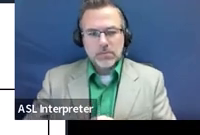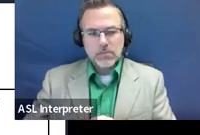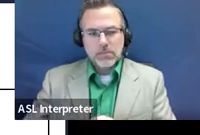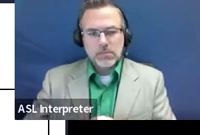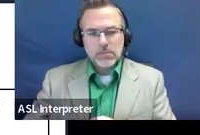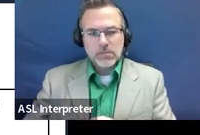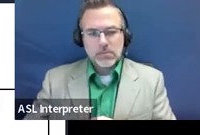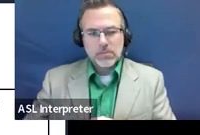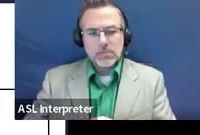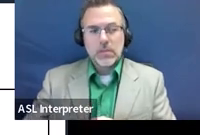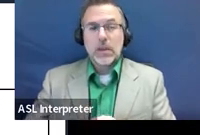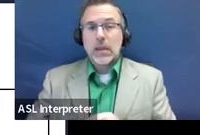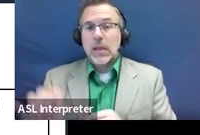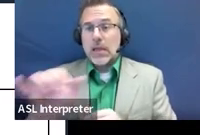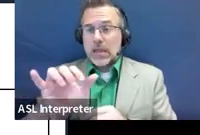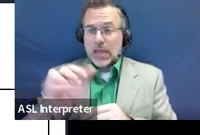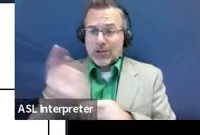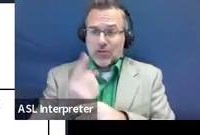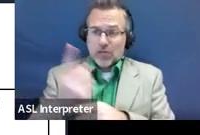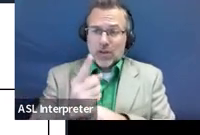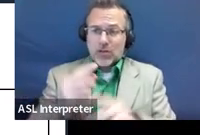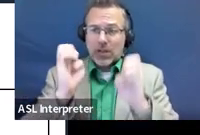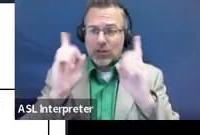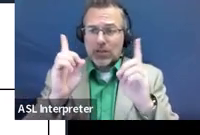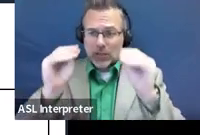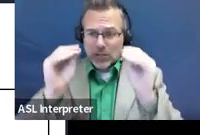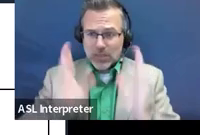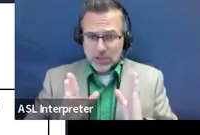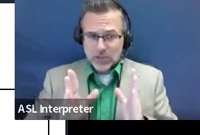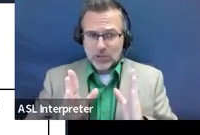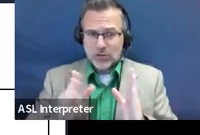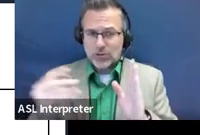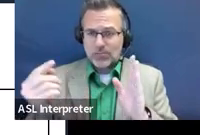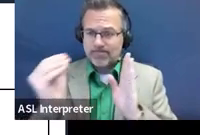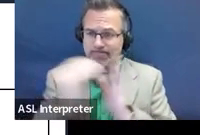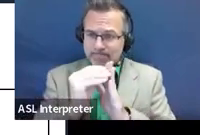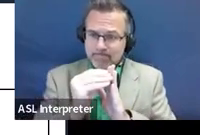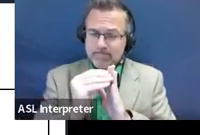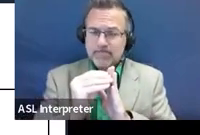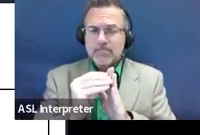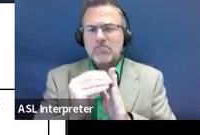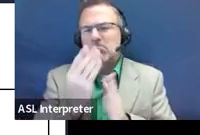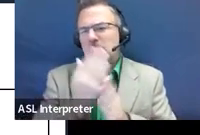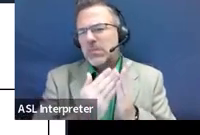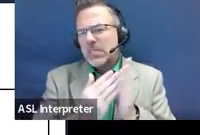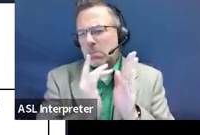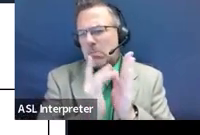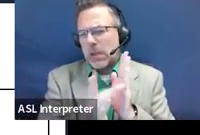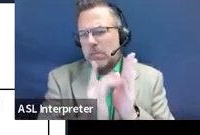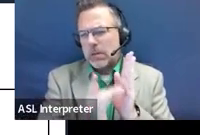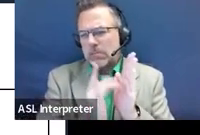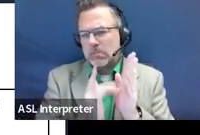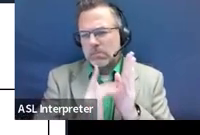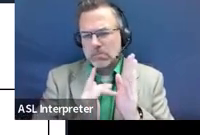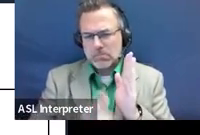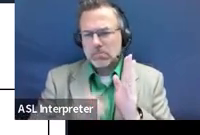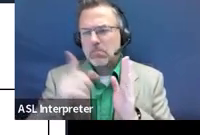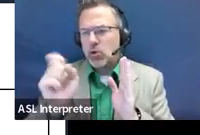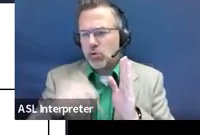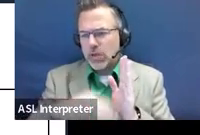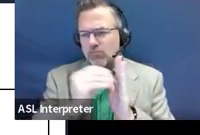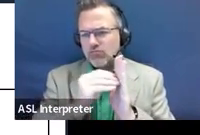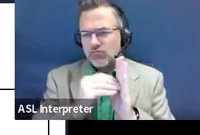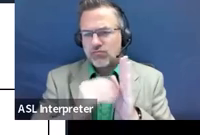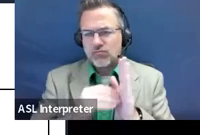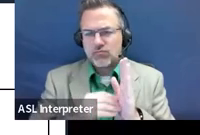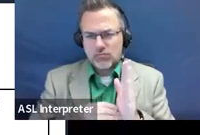that are listed here, like the regular education teacher. You would put their name there. And obviously there are some blank spots there, so you can fill in those others